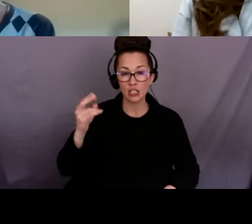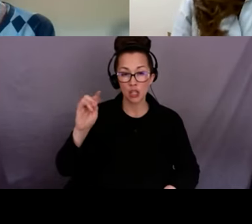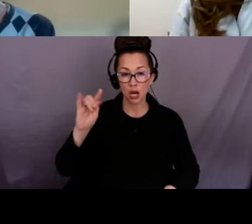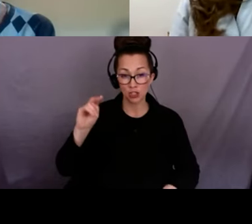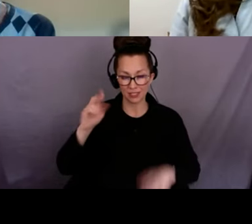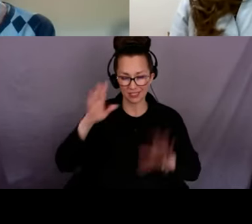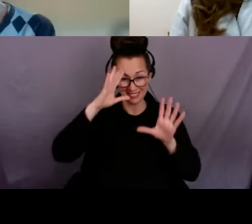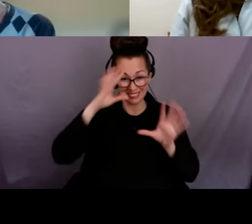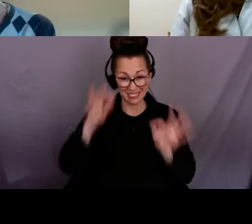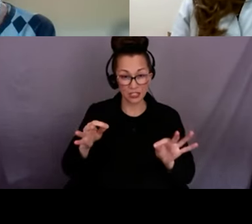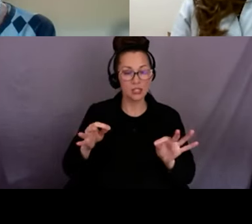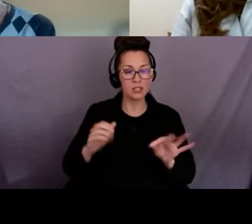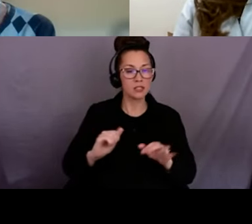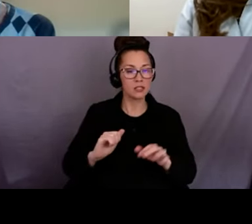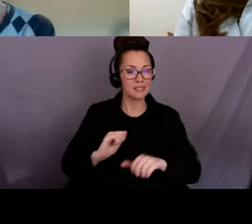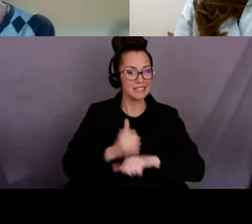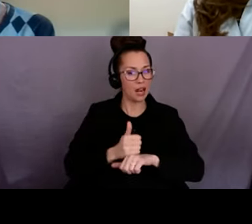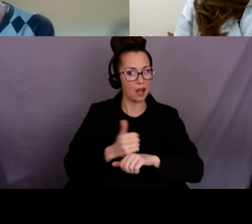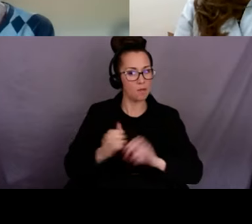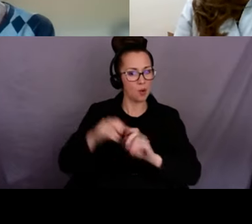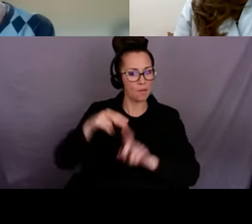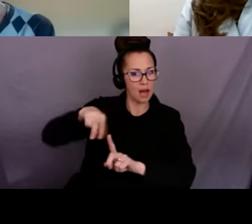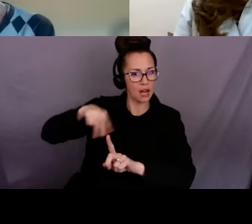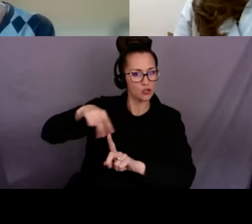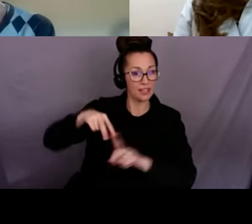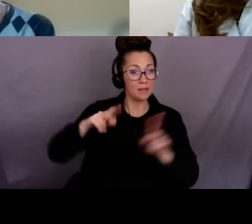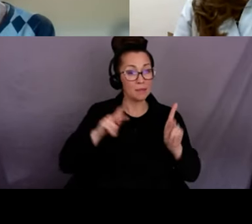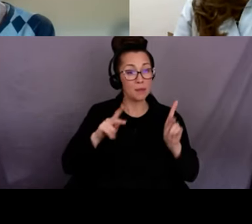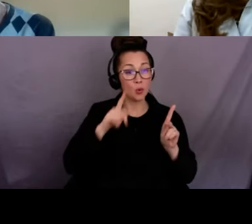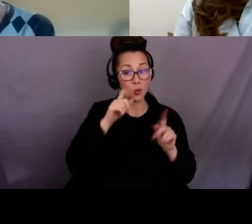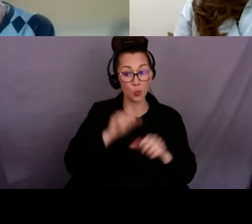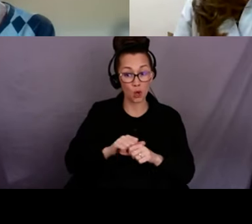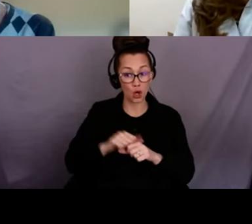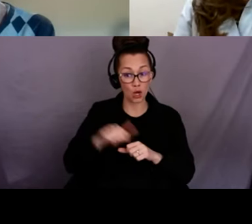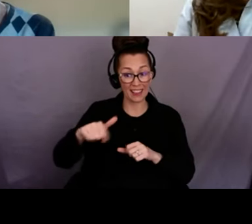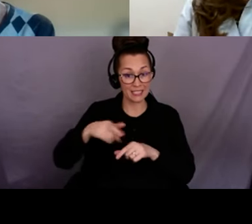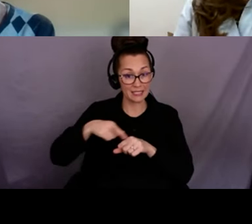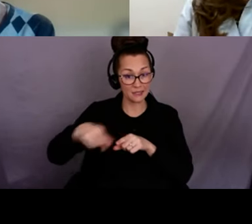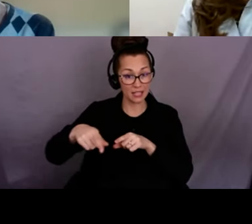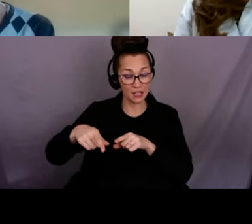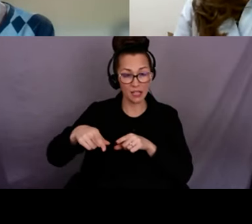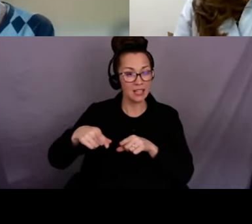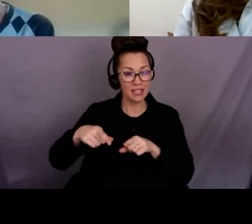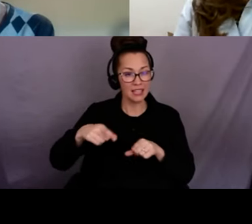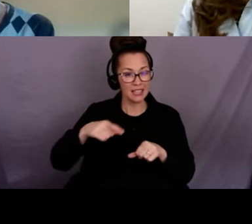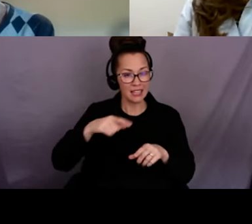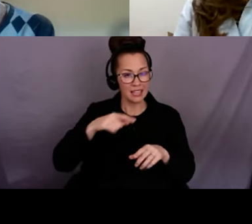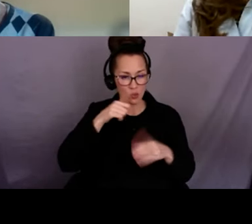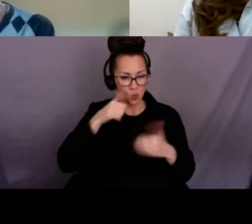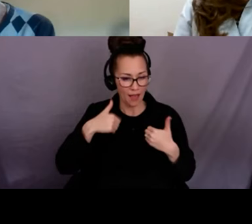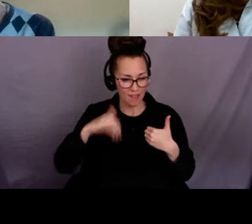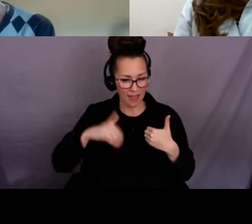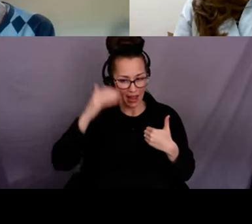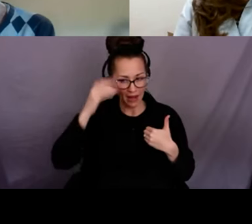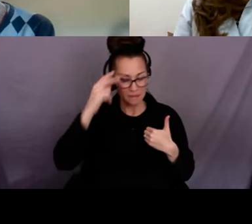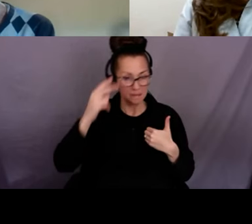it's difficult for people who are working in the field who don't have sort of core muscle memory knowledge.